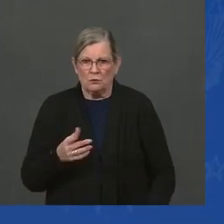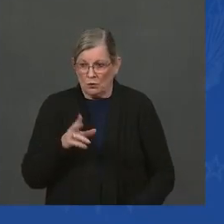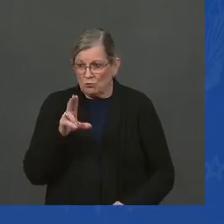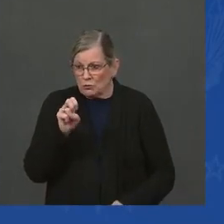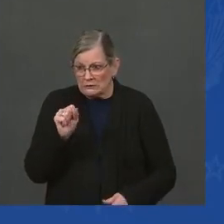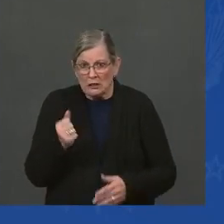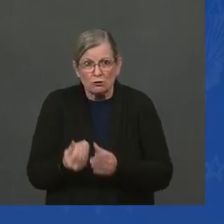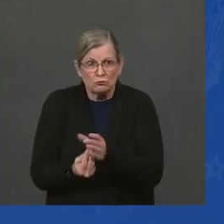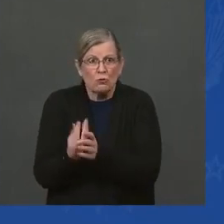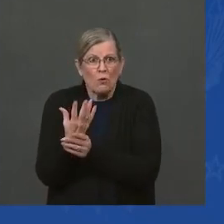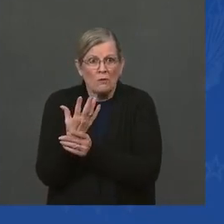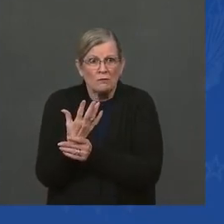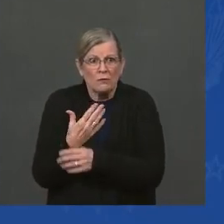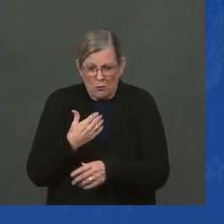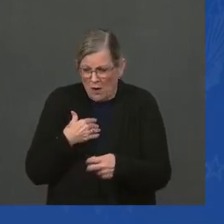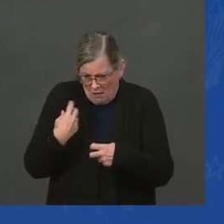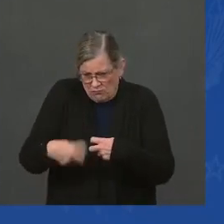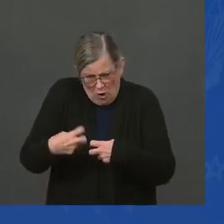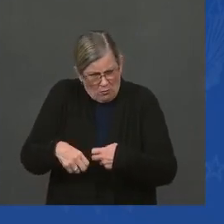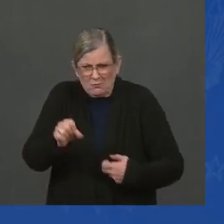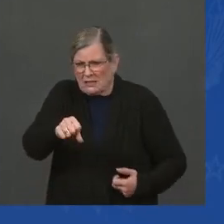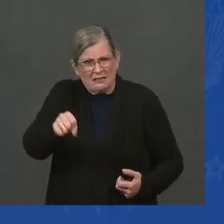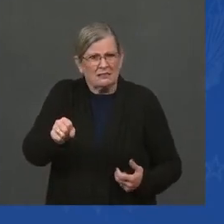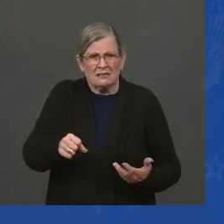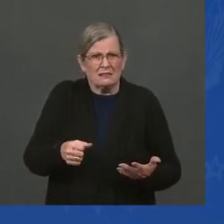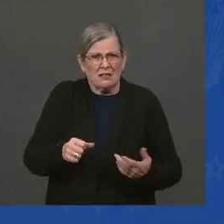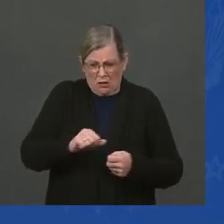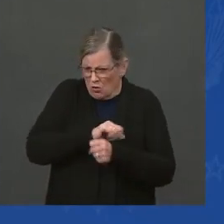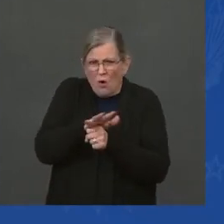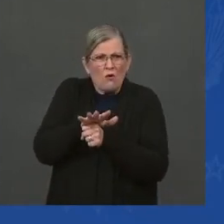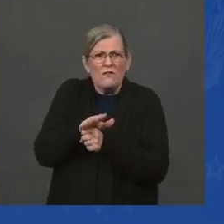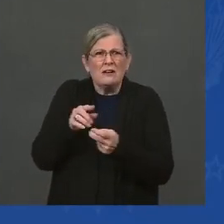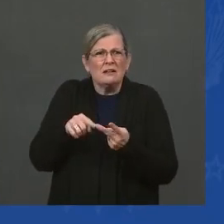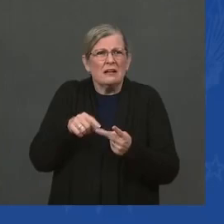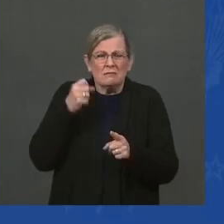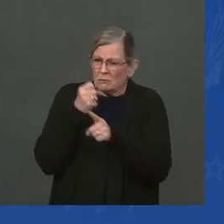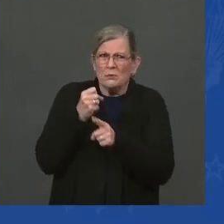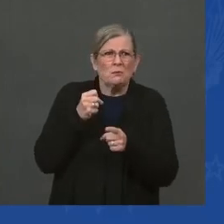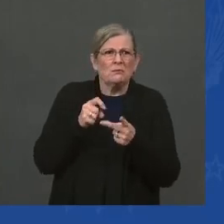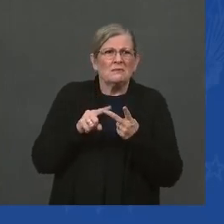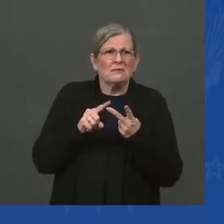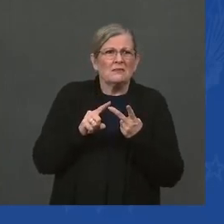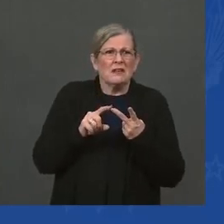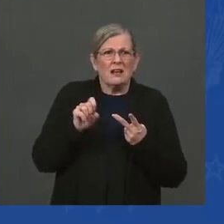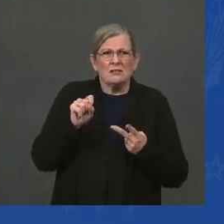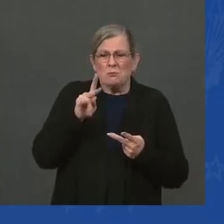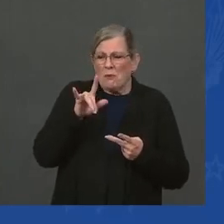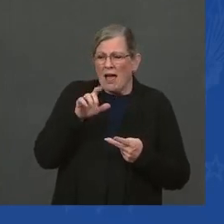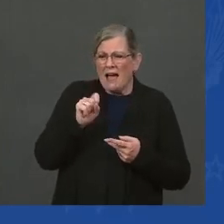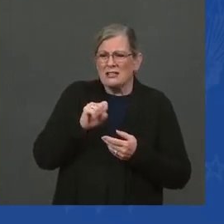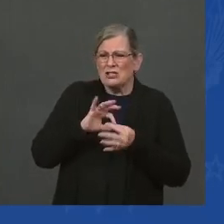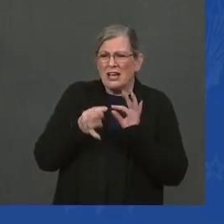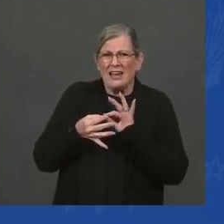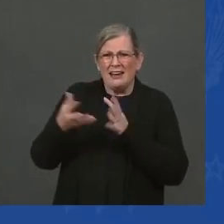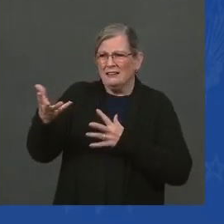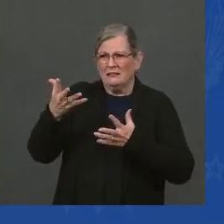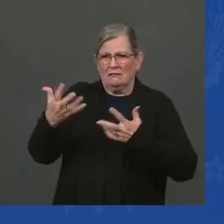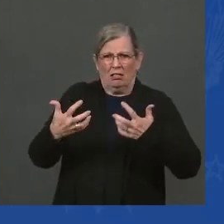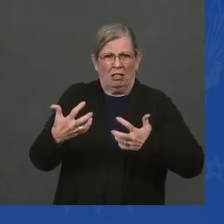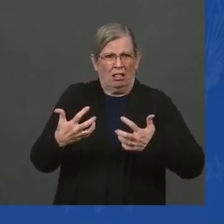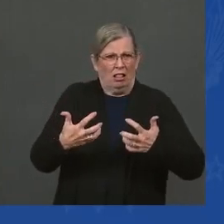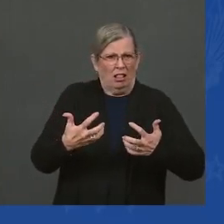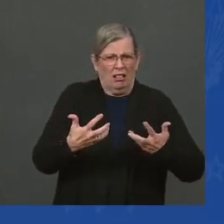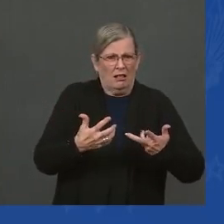mainly because of COVID and supply chain, but it's growing. We've created over 6 million jobs. We're leading the world in terms of the